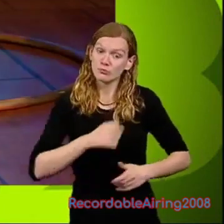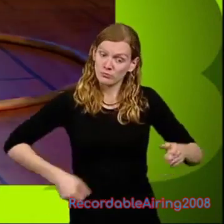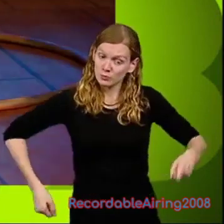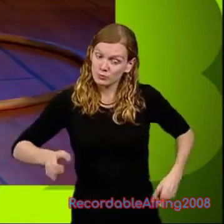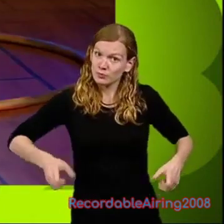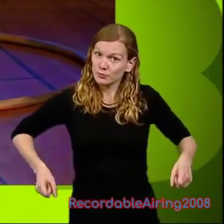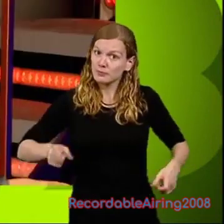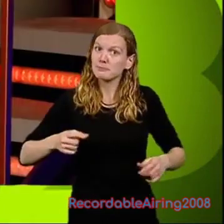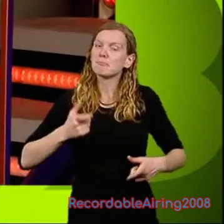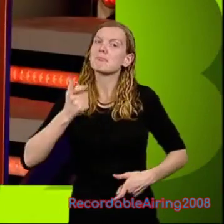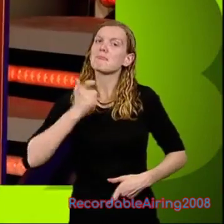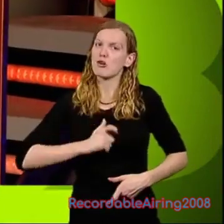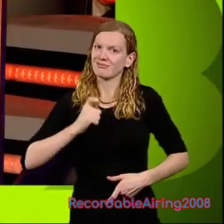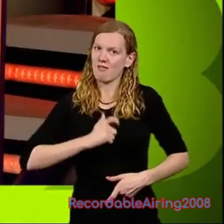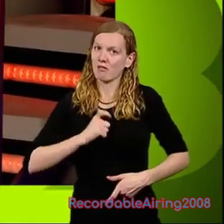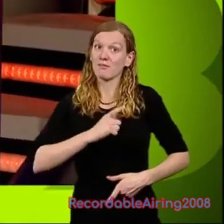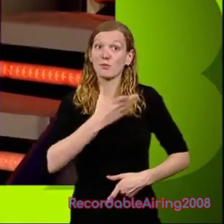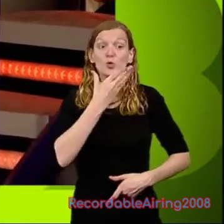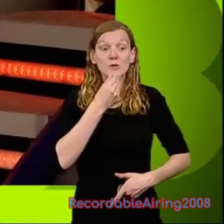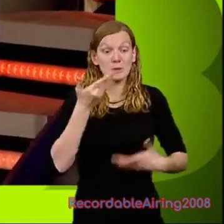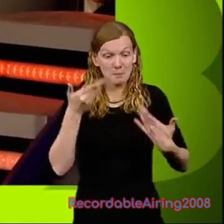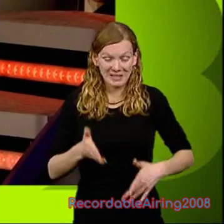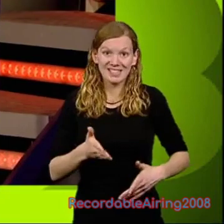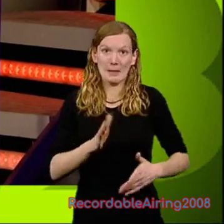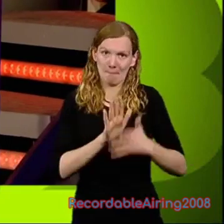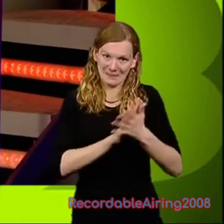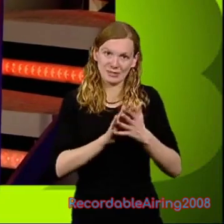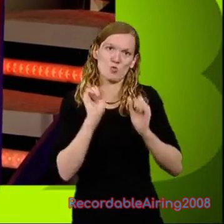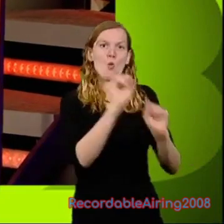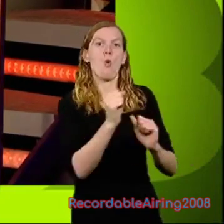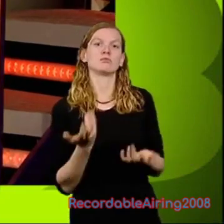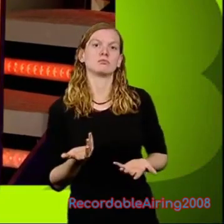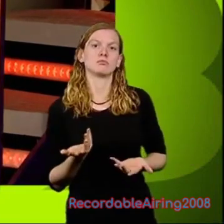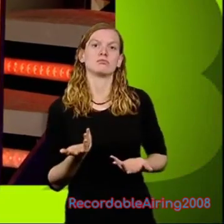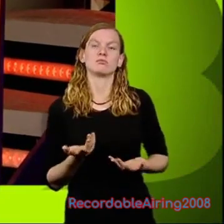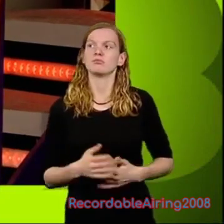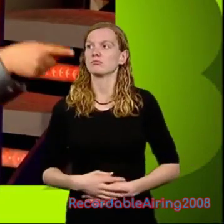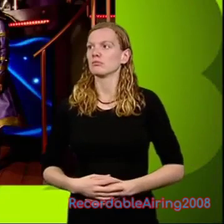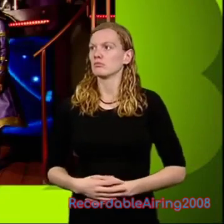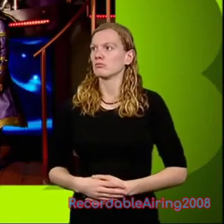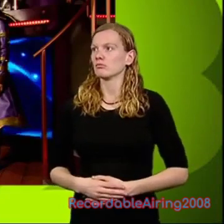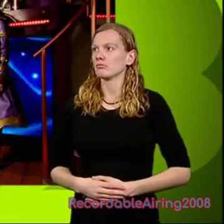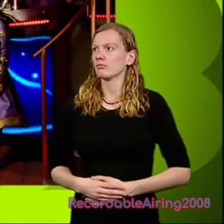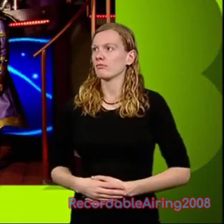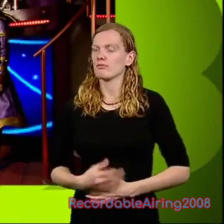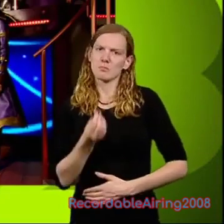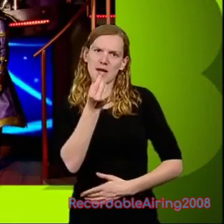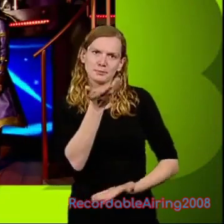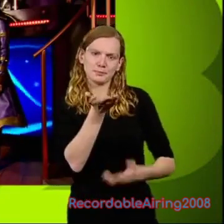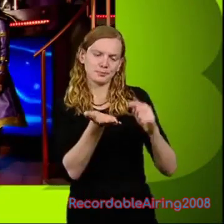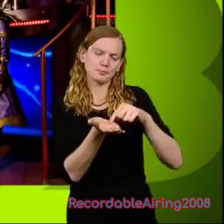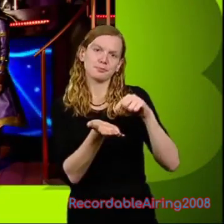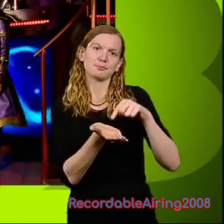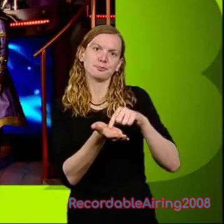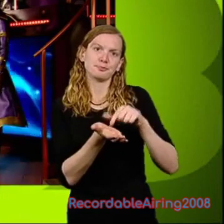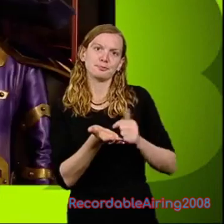No thanks, Captain DJ. Hulaing is a very personal thing. You've used the hoop and now it's yours. And that'll be two